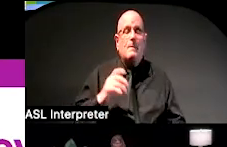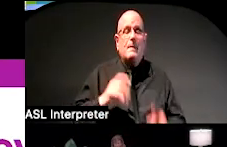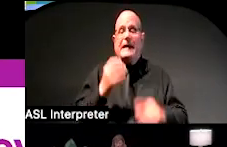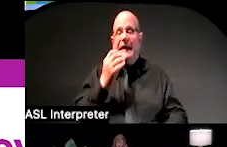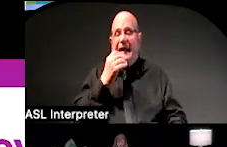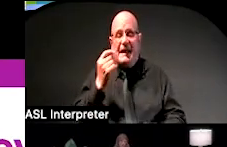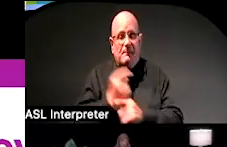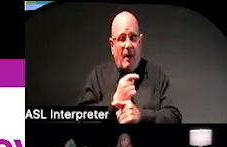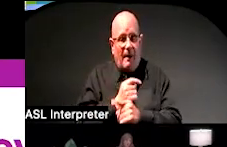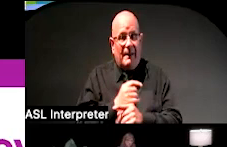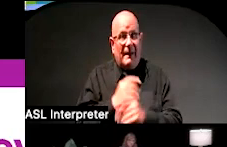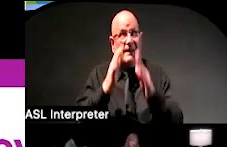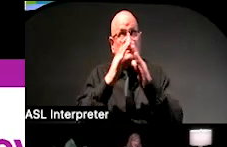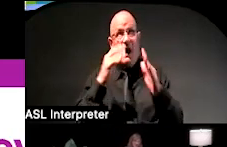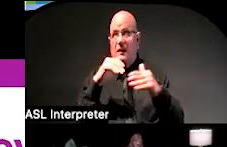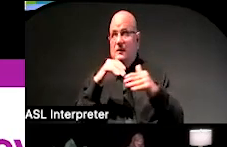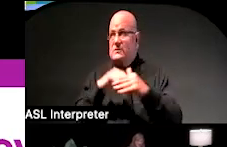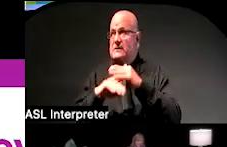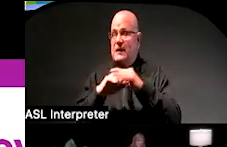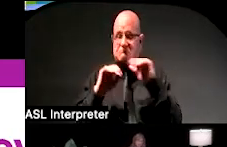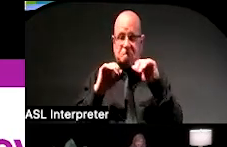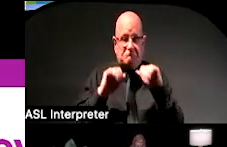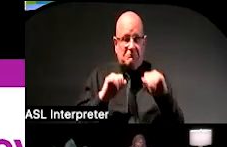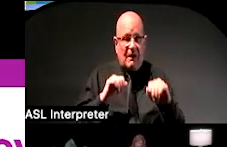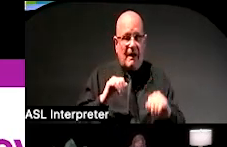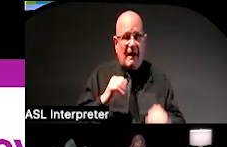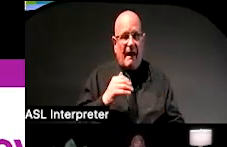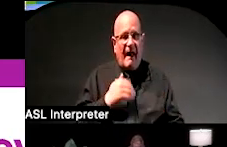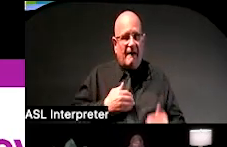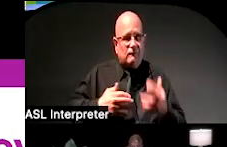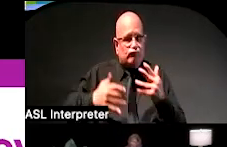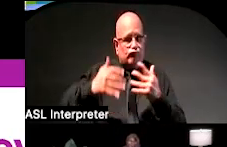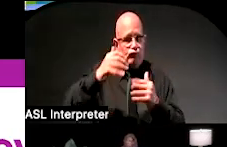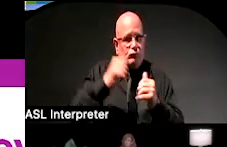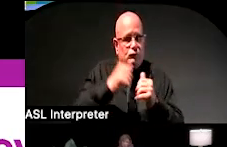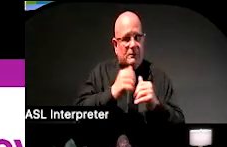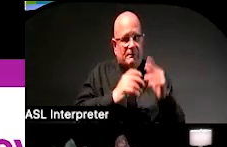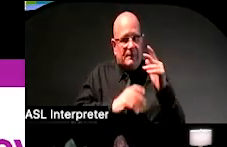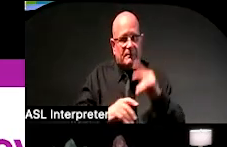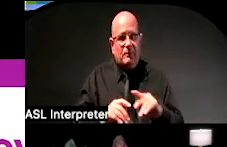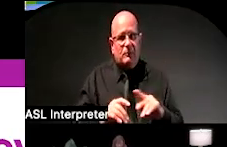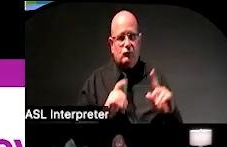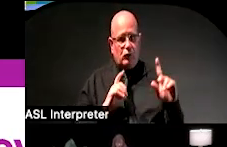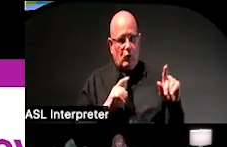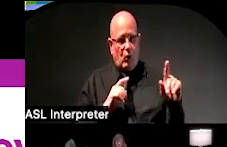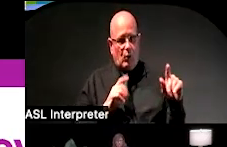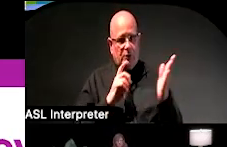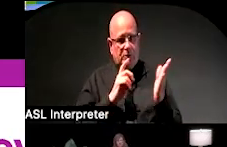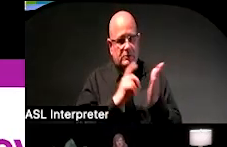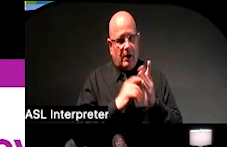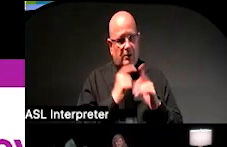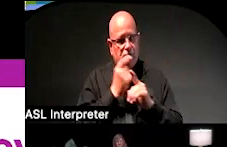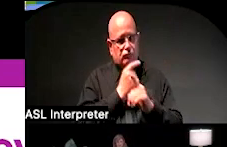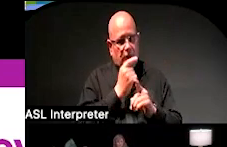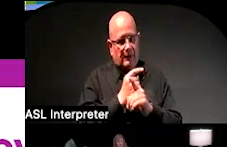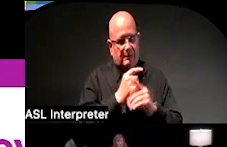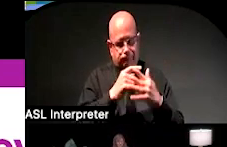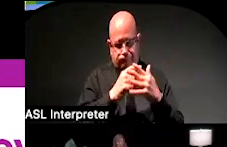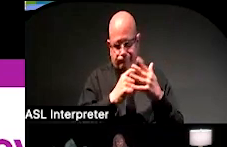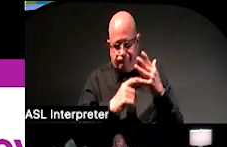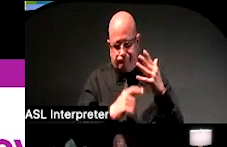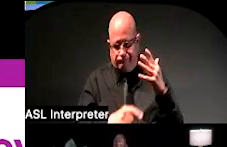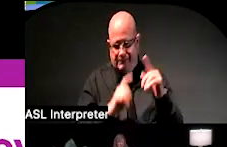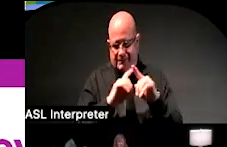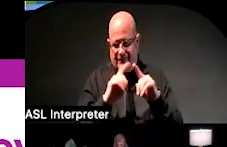house accessible? Do they have interactions with others? Are they going to the doctor on a regular basis? It's many different